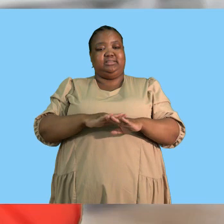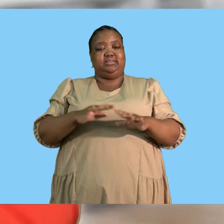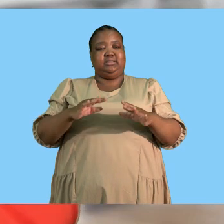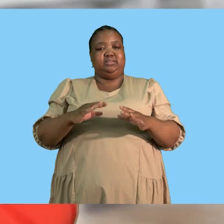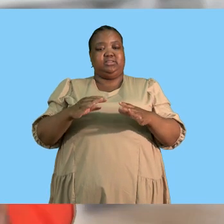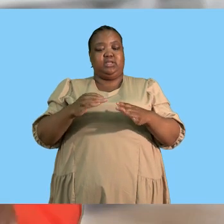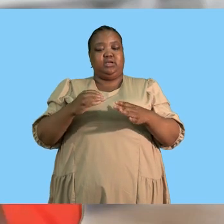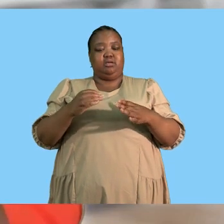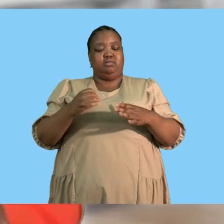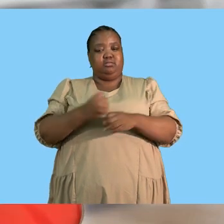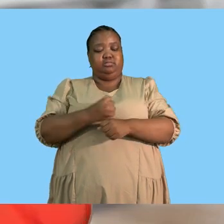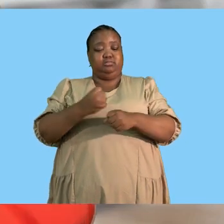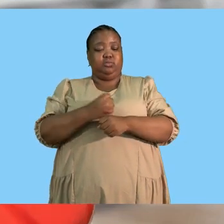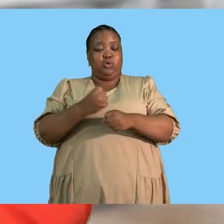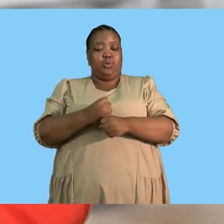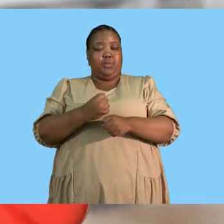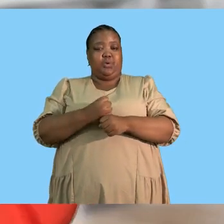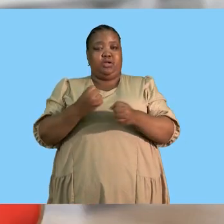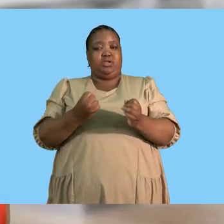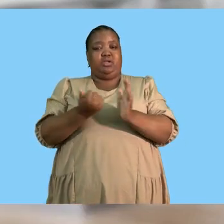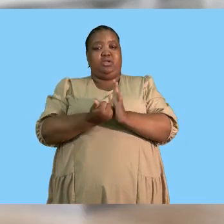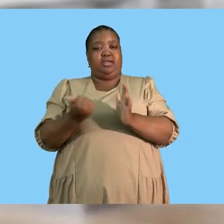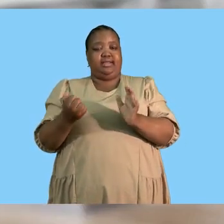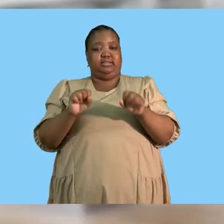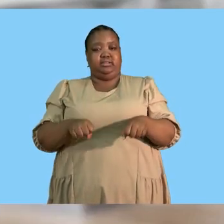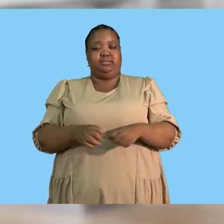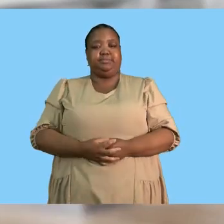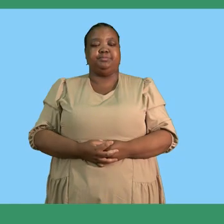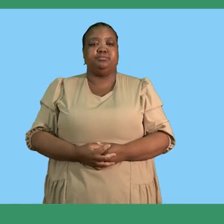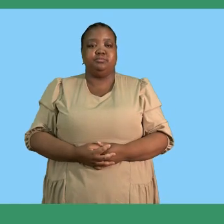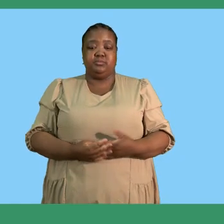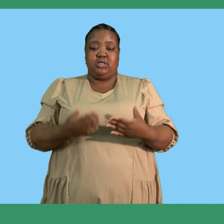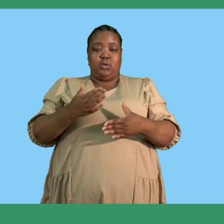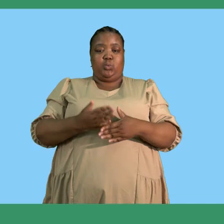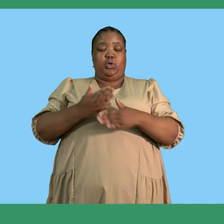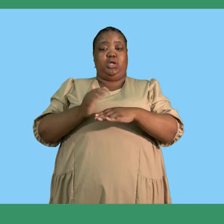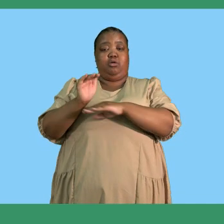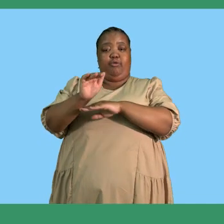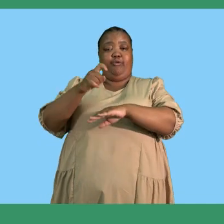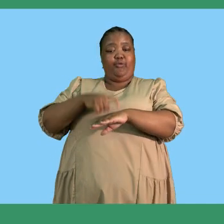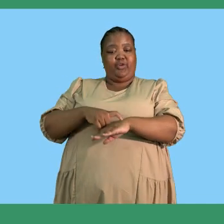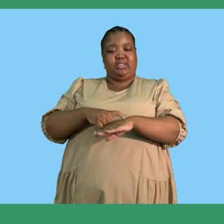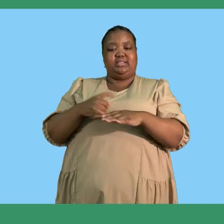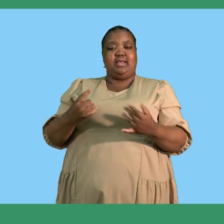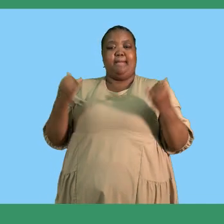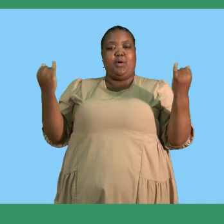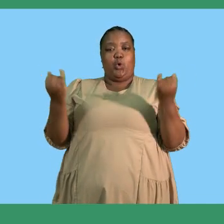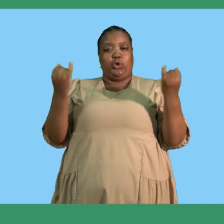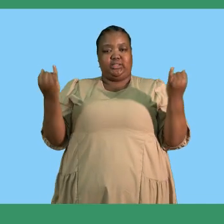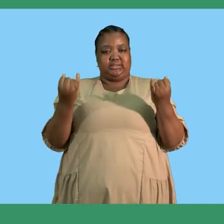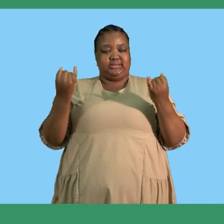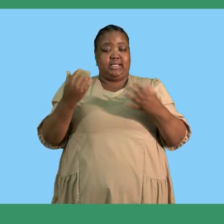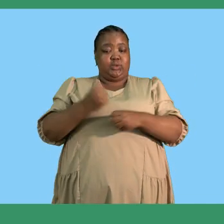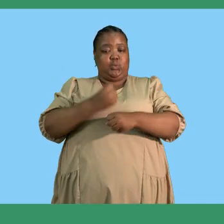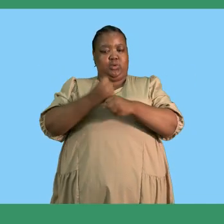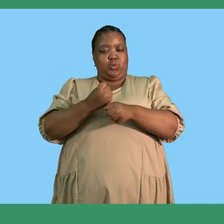the Basic Conditions of Employment Act. They must also be paid for working overtime and